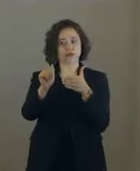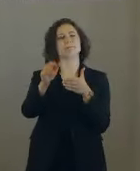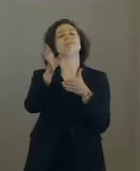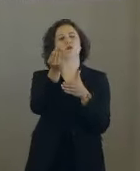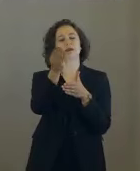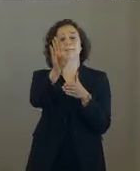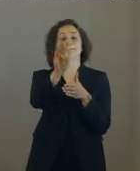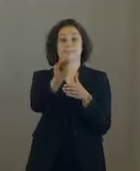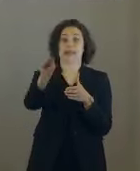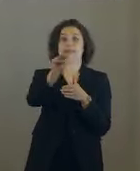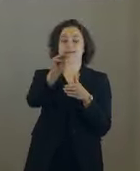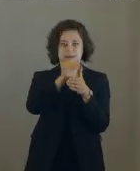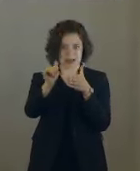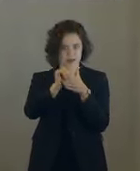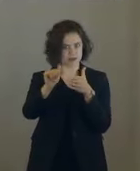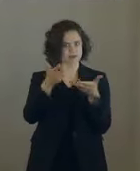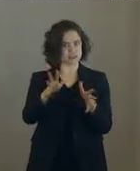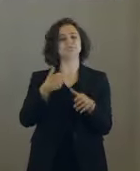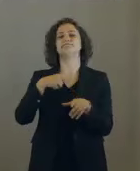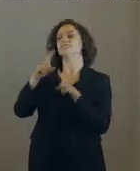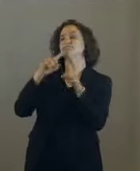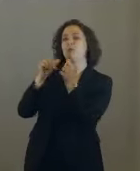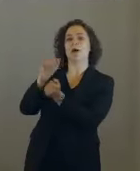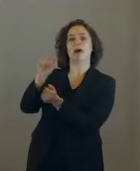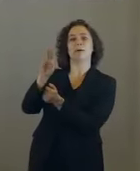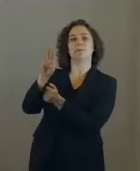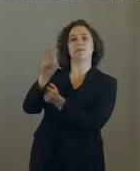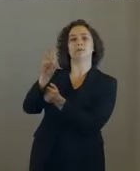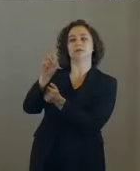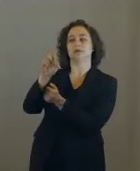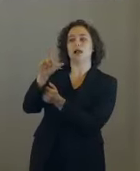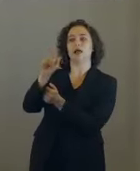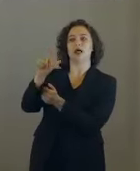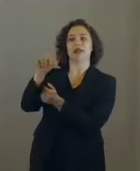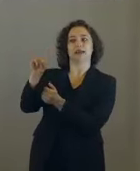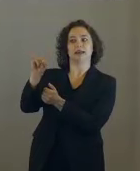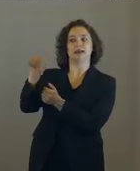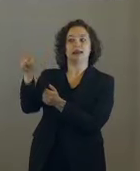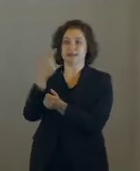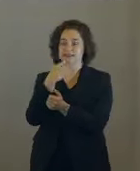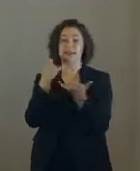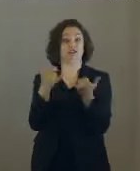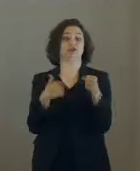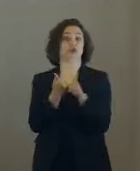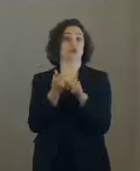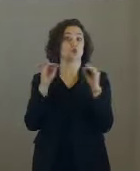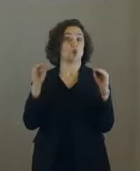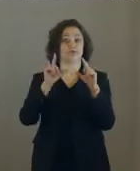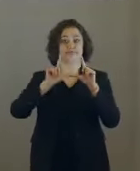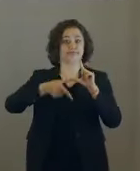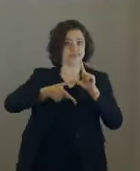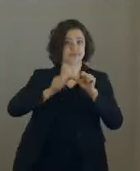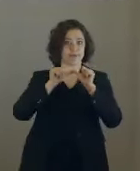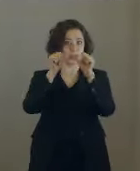with Abdel Ali, our finance director, who assures me that we will not have a lapse this year in any